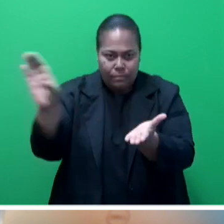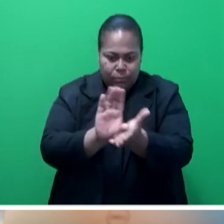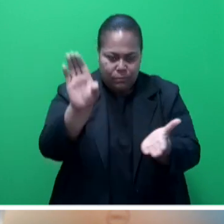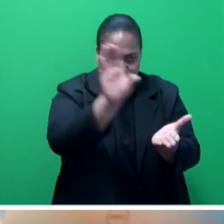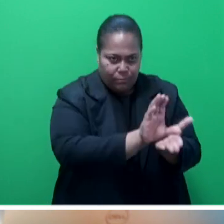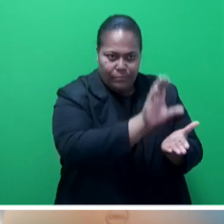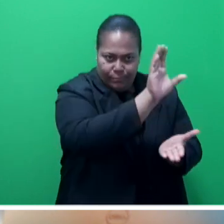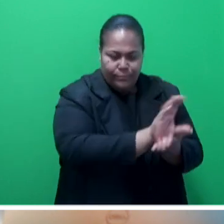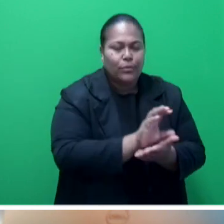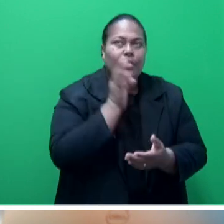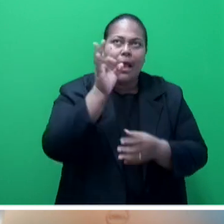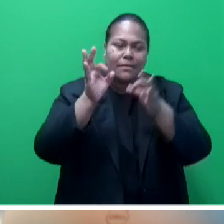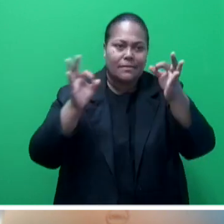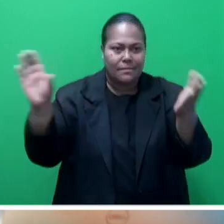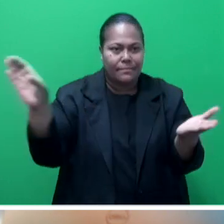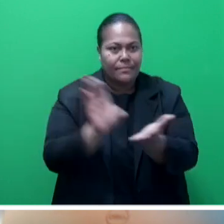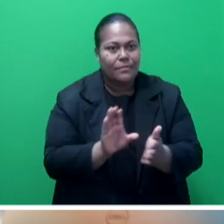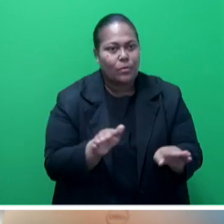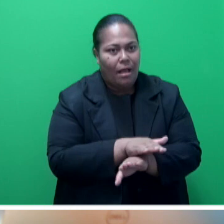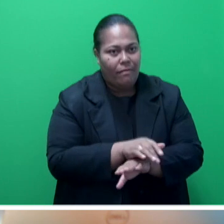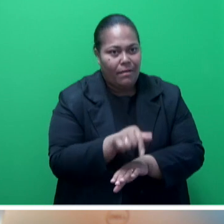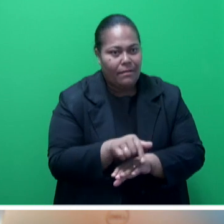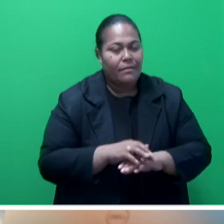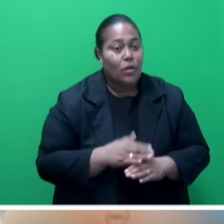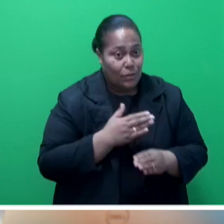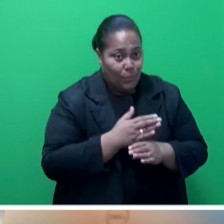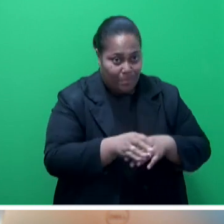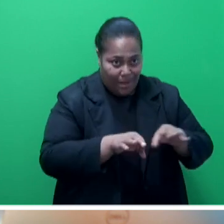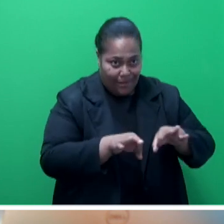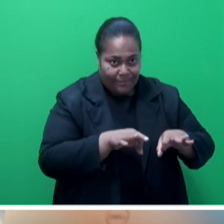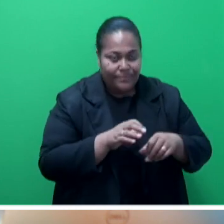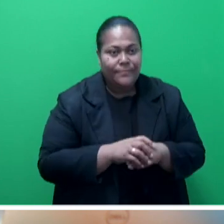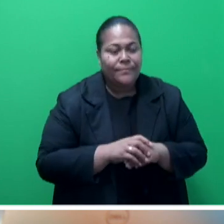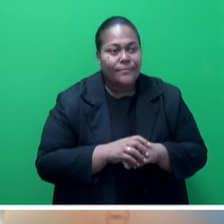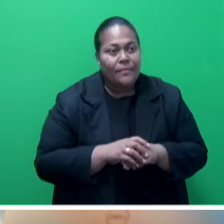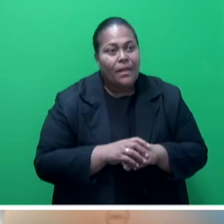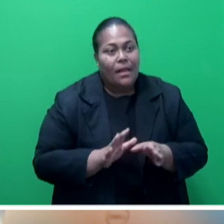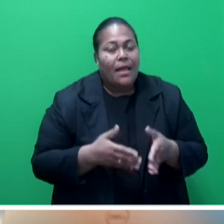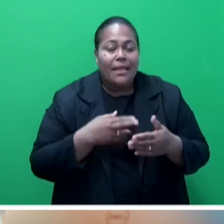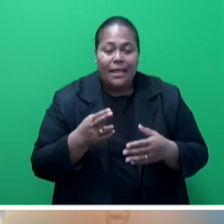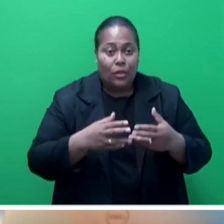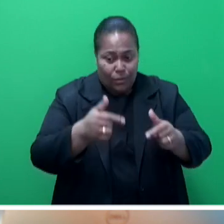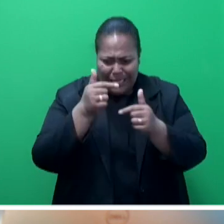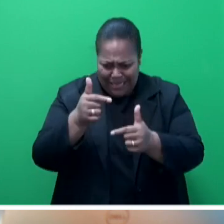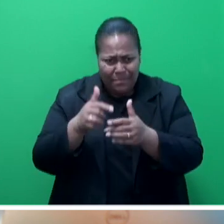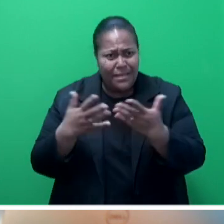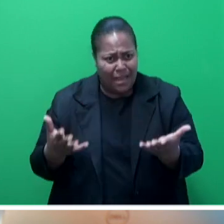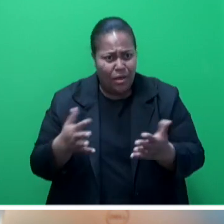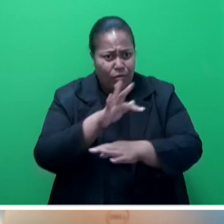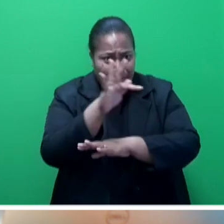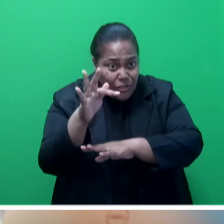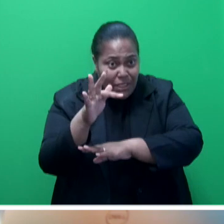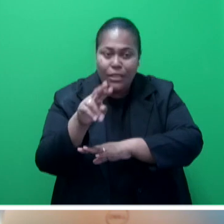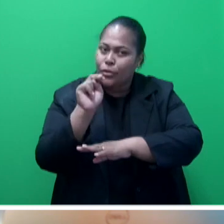Environment Facility. By leveraging Fiji's usual expenditure in the forestry and agricultural sector to unlock